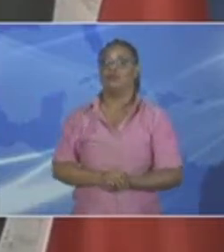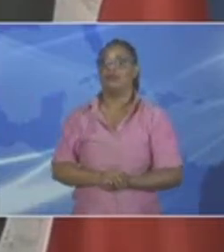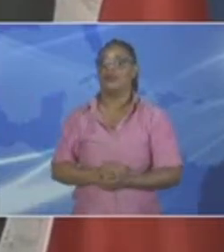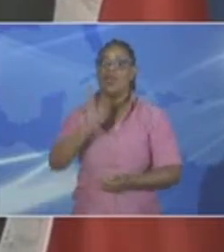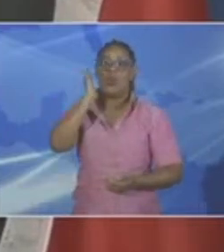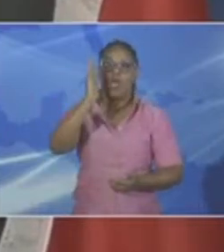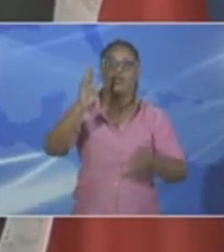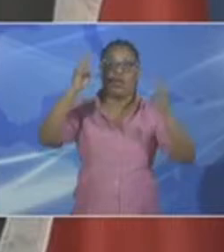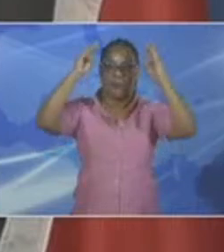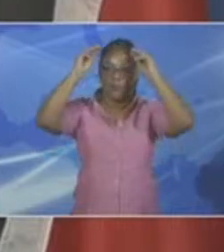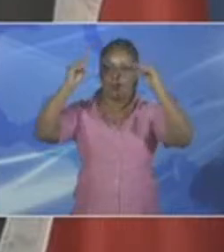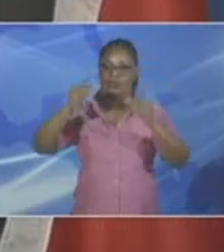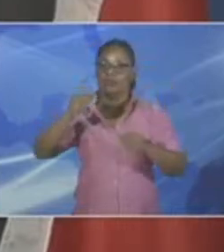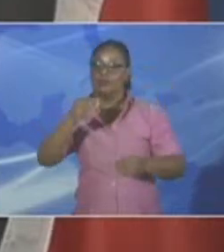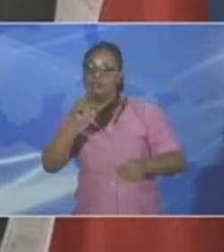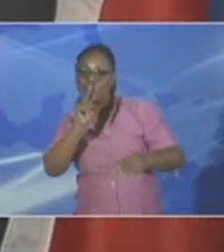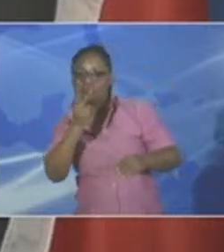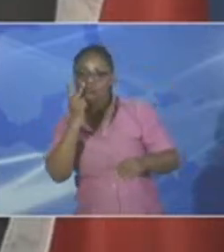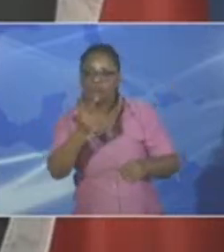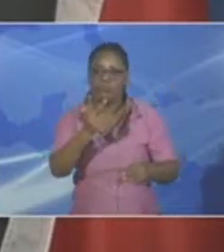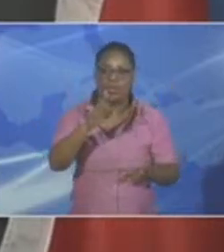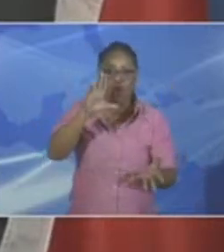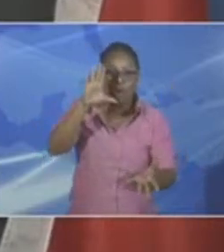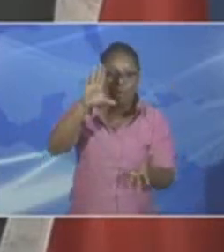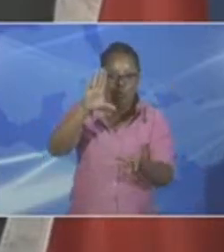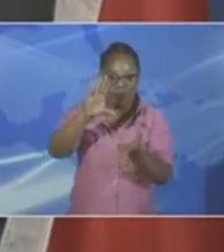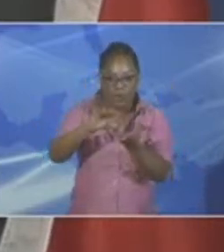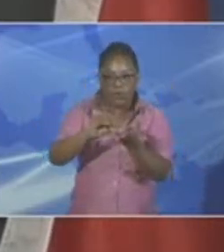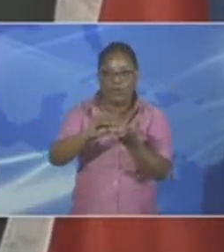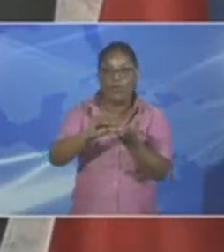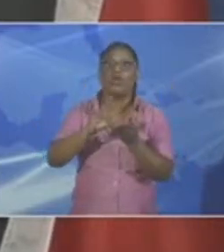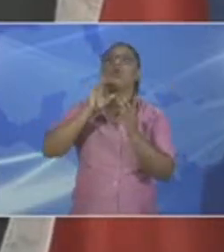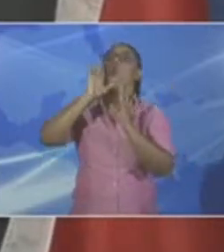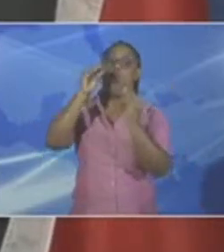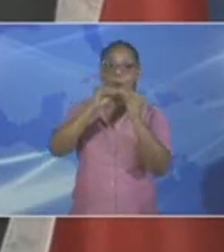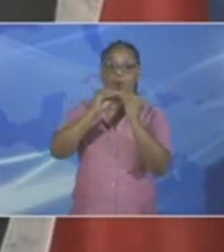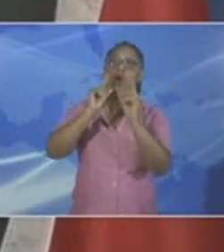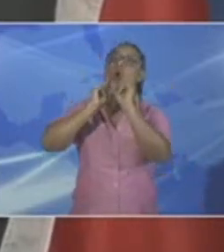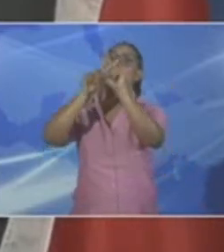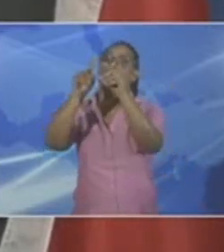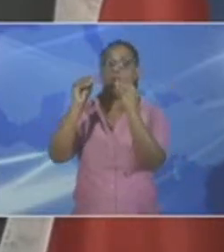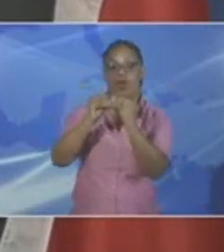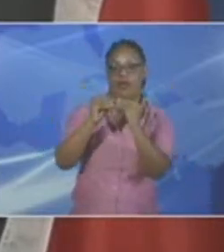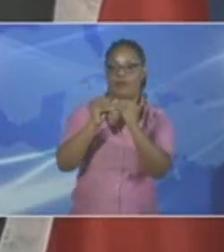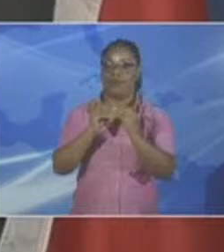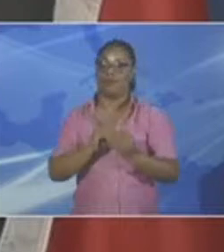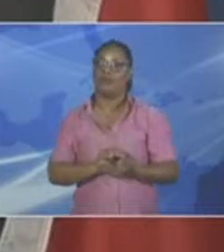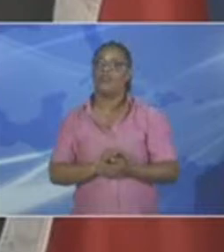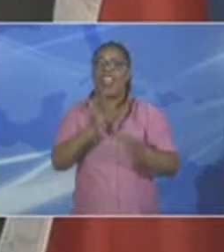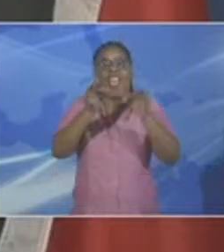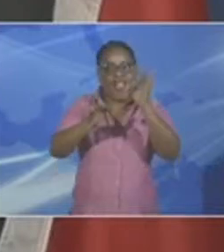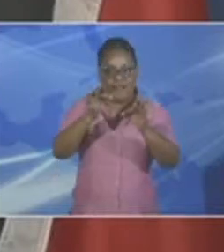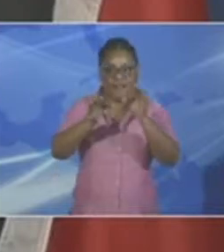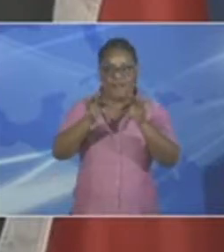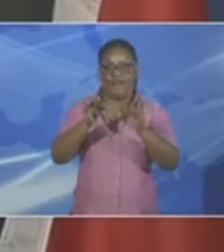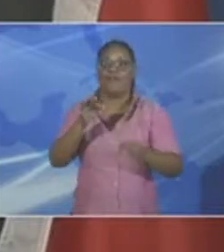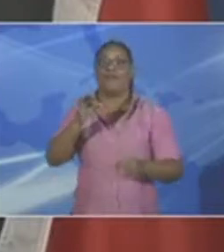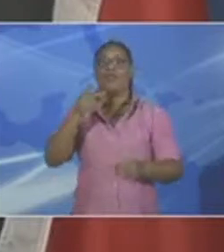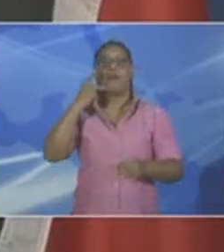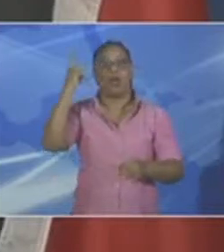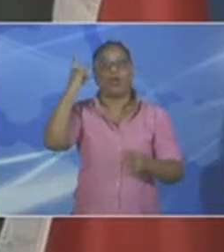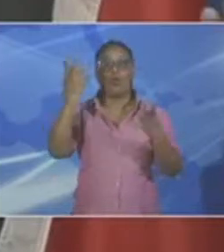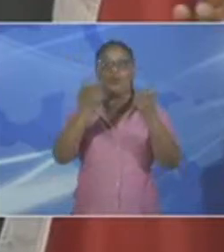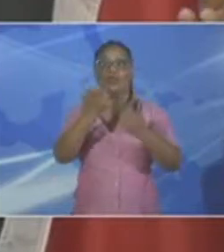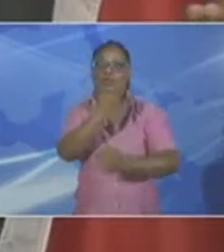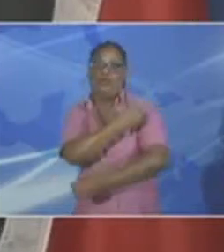for greater usage if that is the position of the parents. So we will offer vaccines. Even as